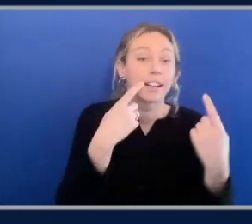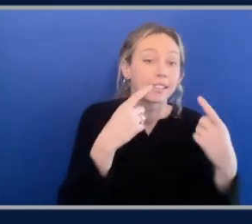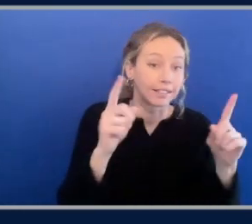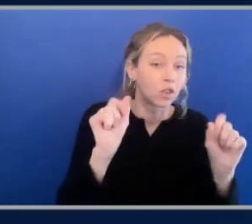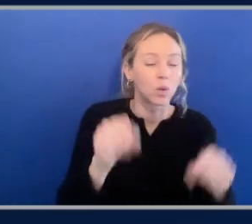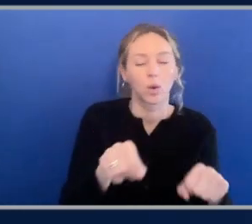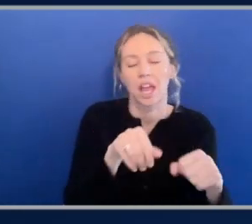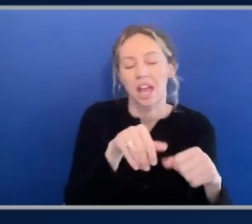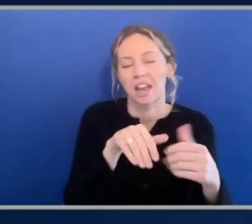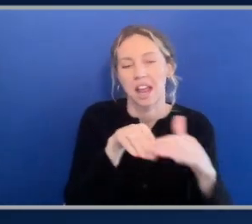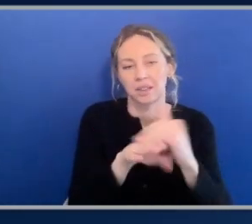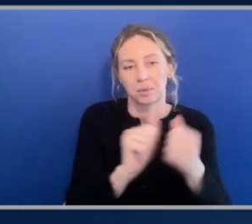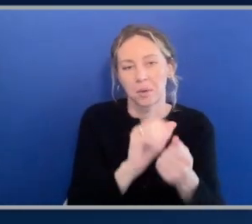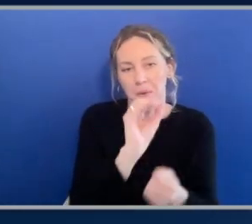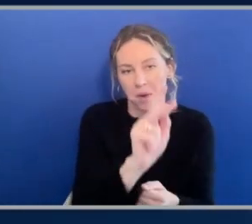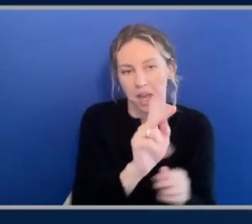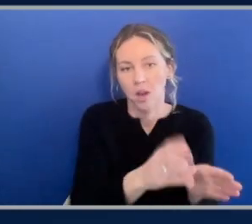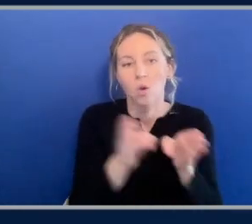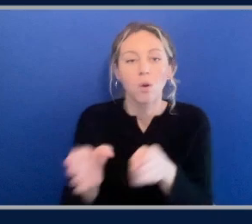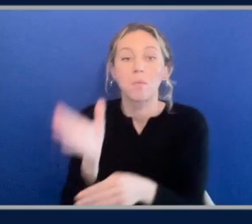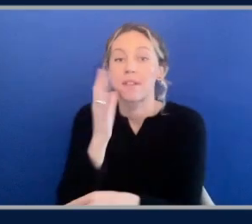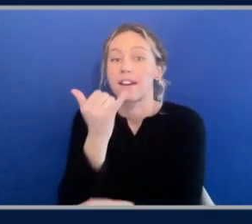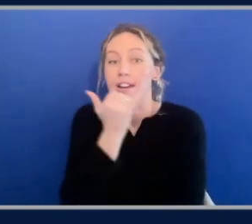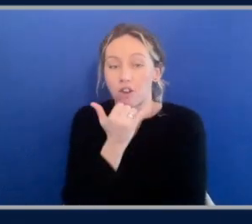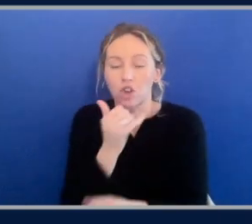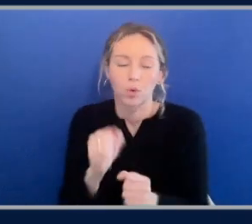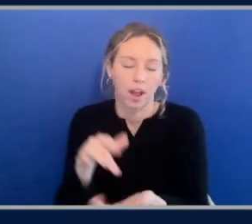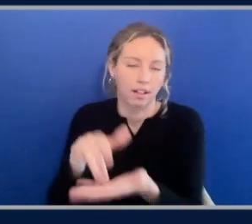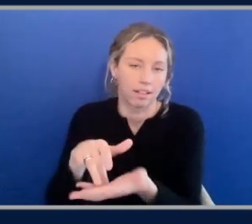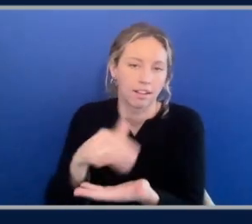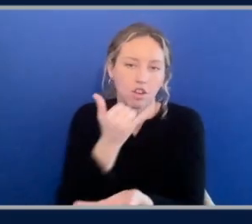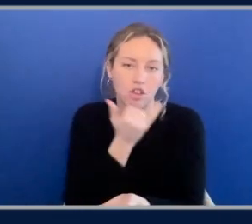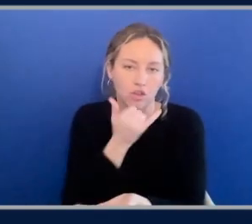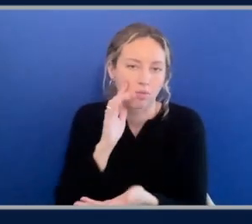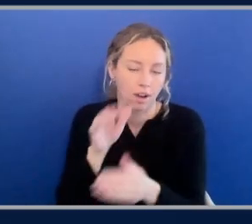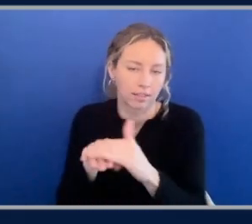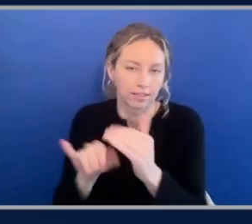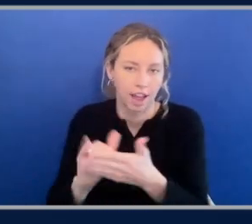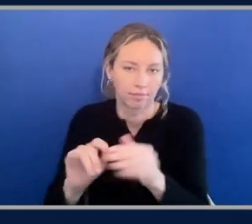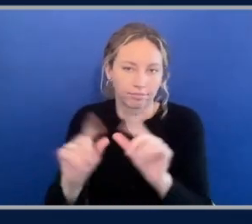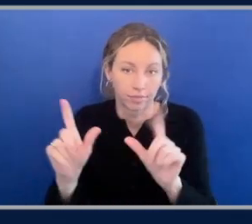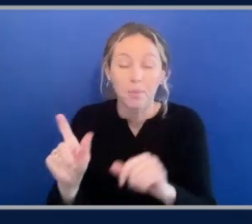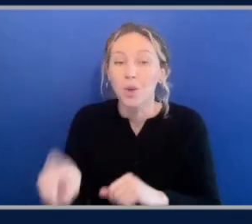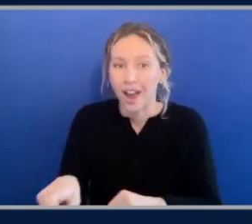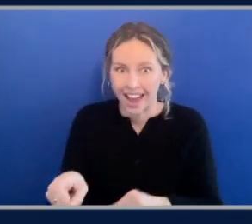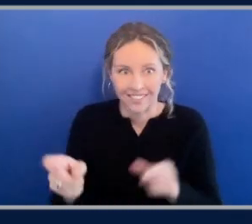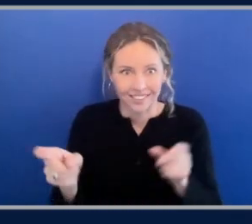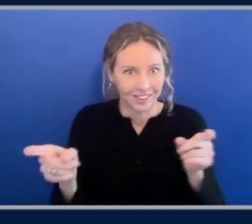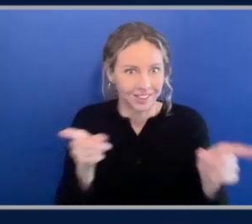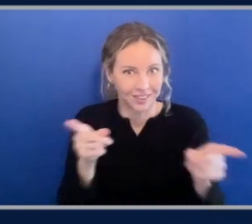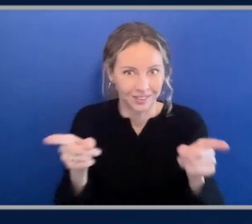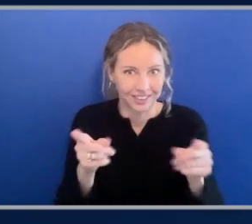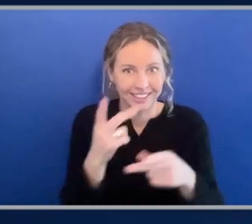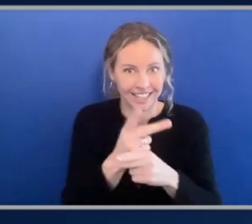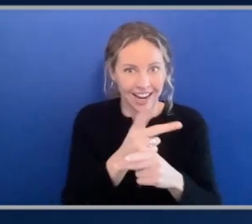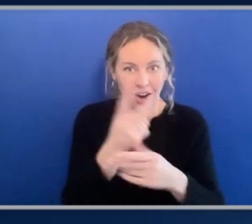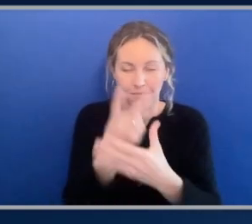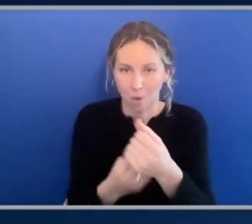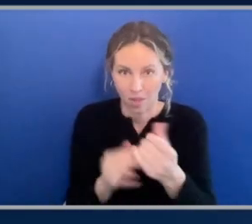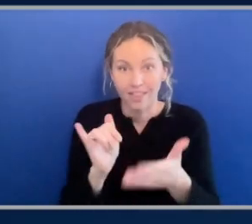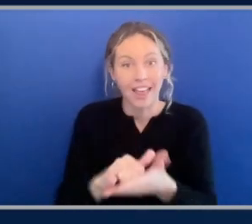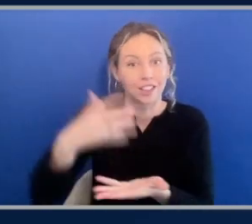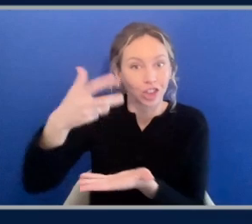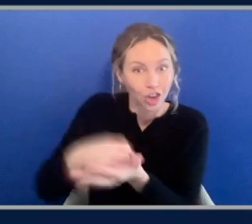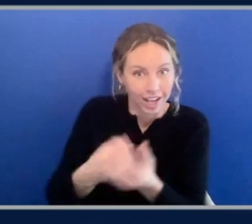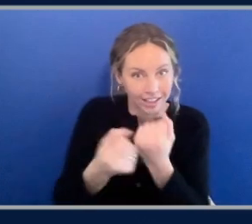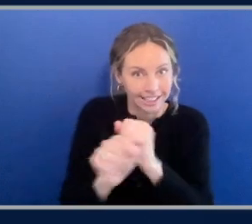OK. Or it will return an error, which you can access with error. No matter what you do, you got to handle both, Darko. That's the crash safety.